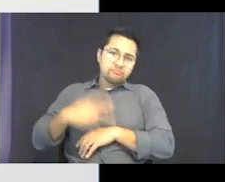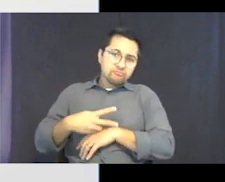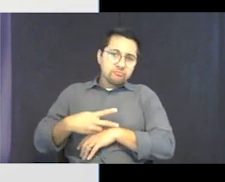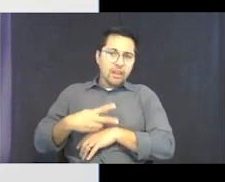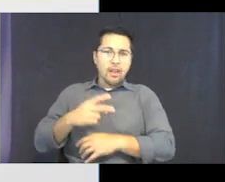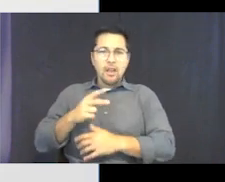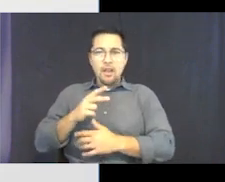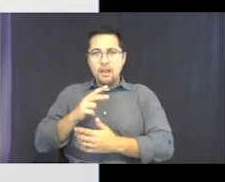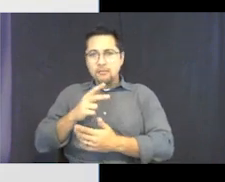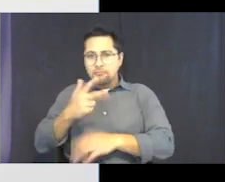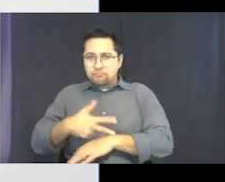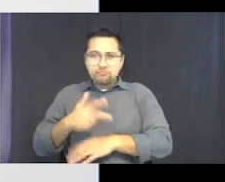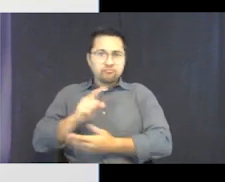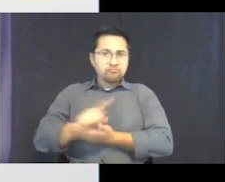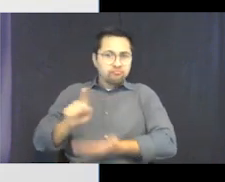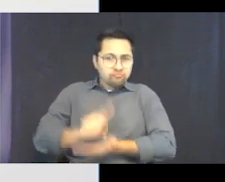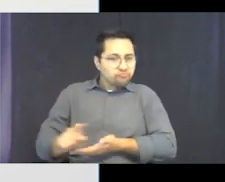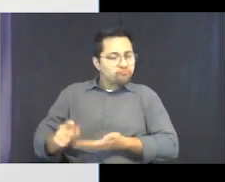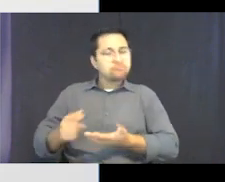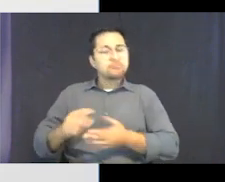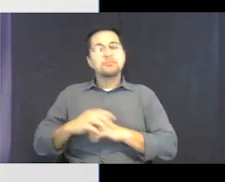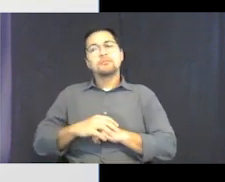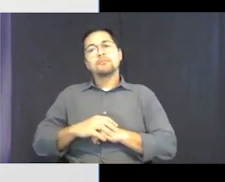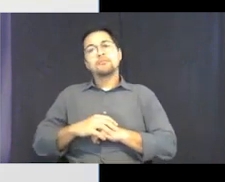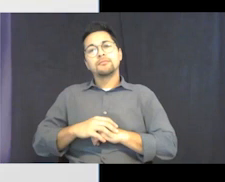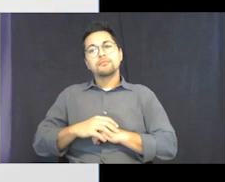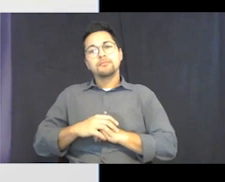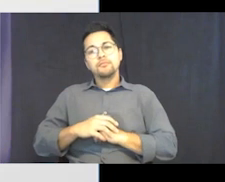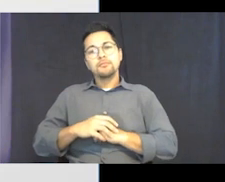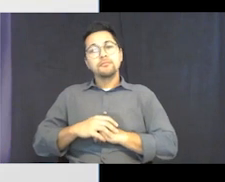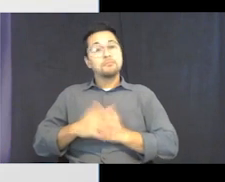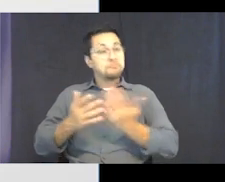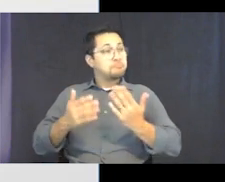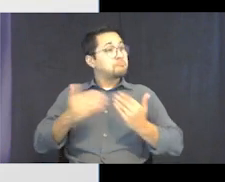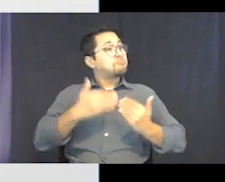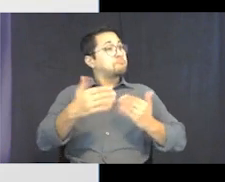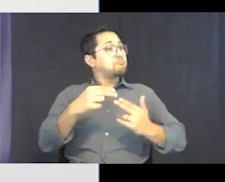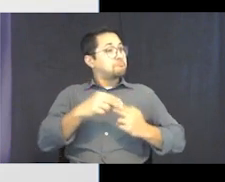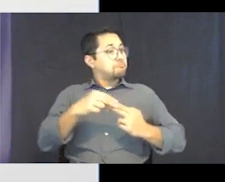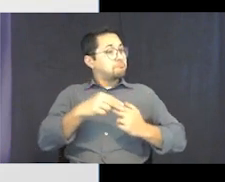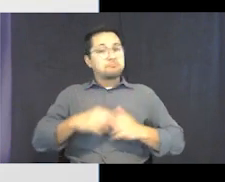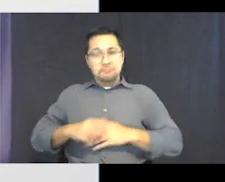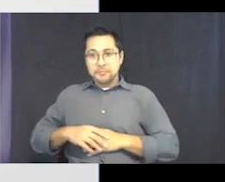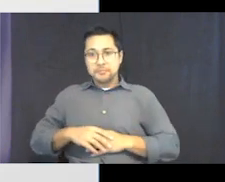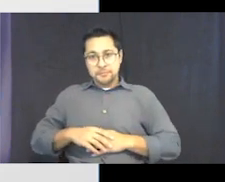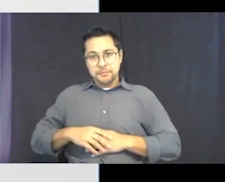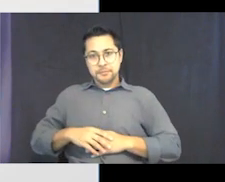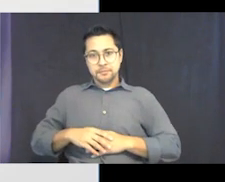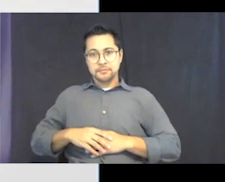week, upwards of 4 times a week. Okay, next slide.